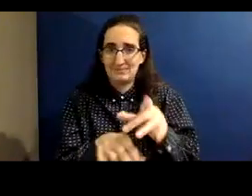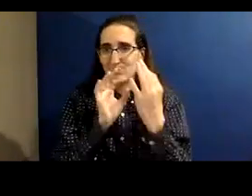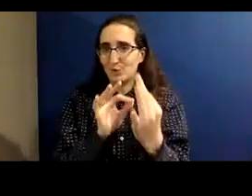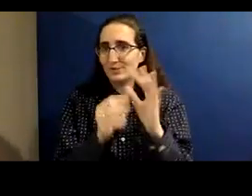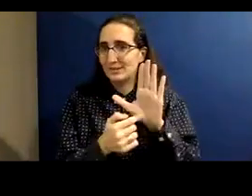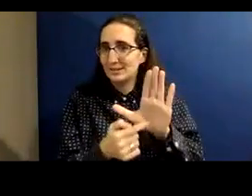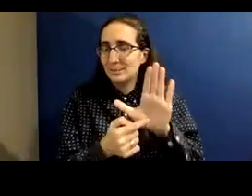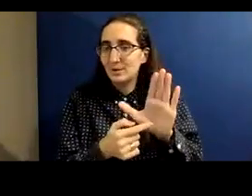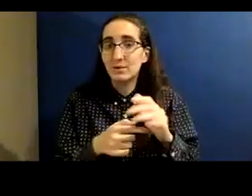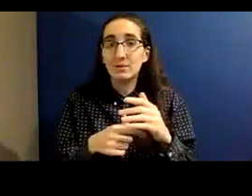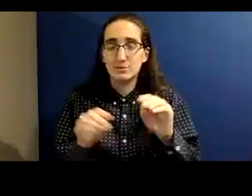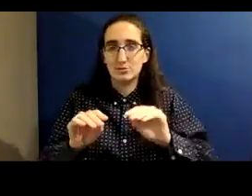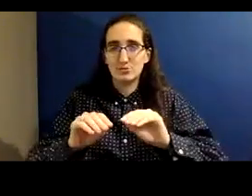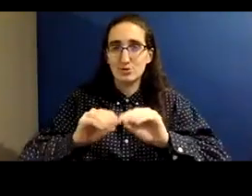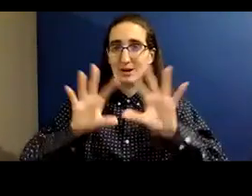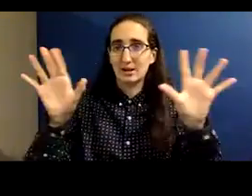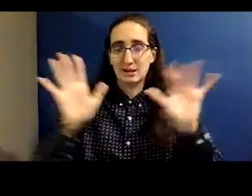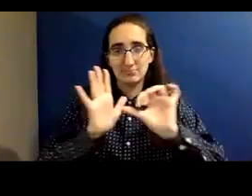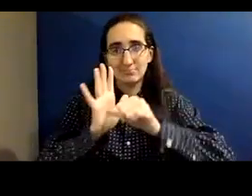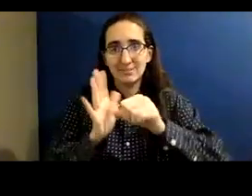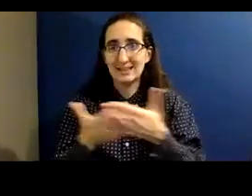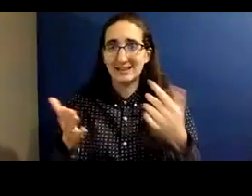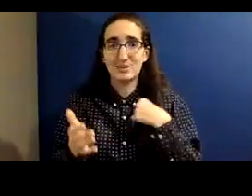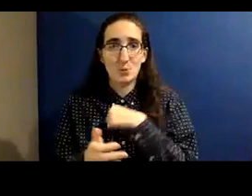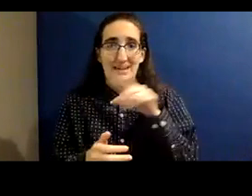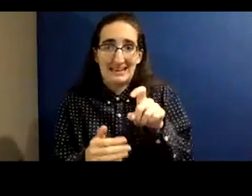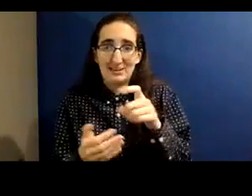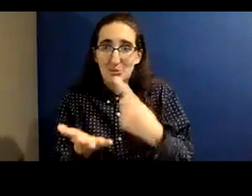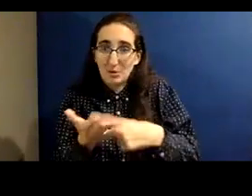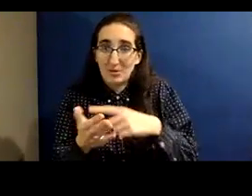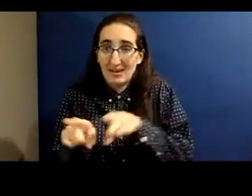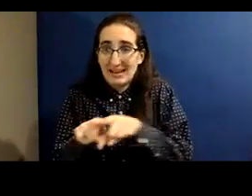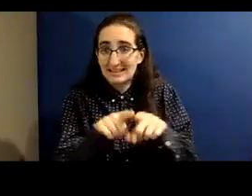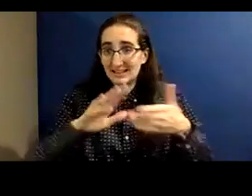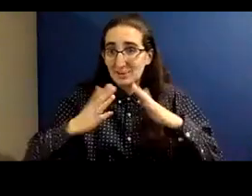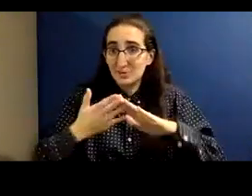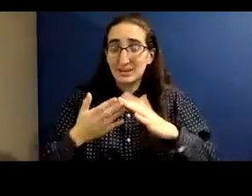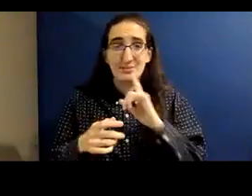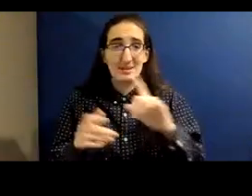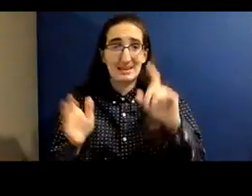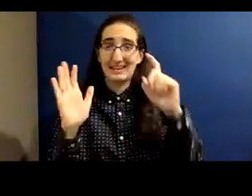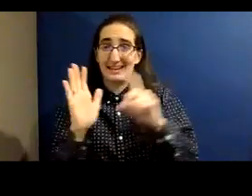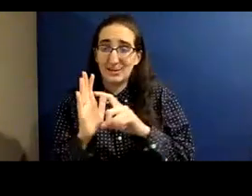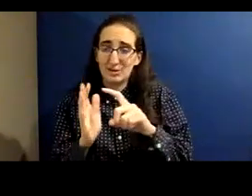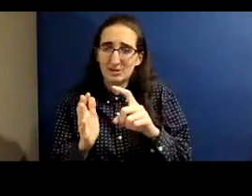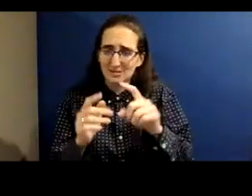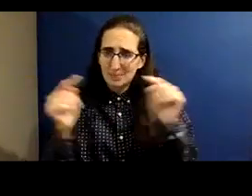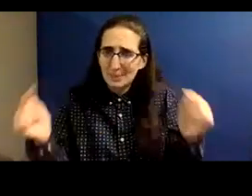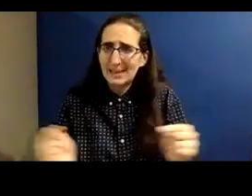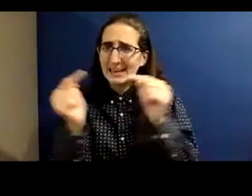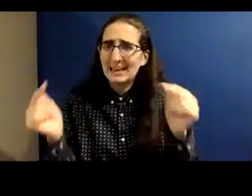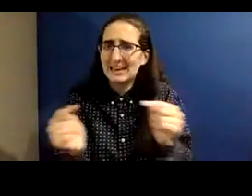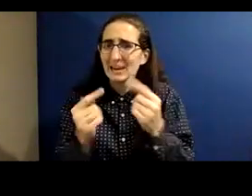example of shining a light on things that we need to talk about as a community and really acknowledging the amount of pain that there